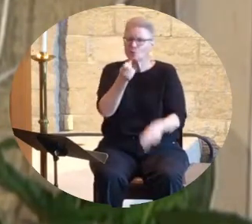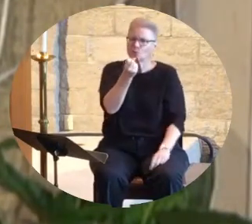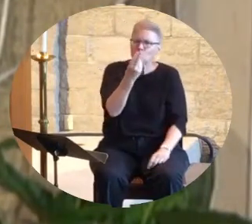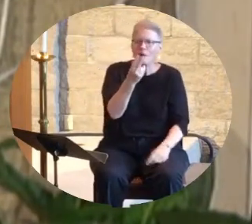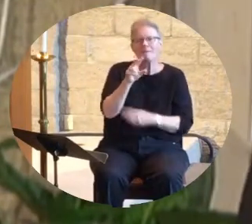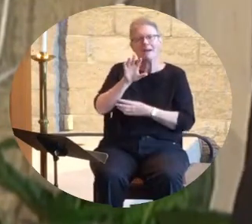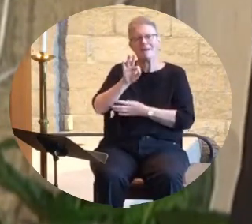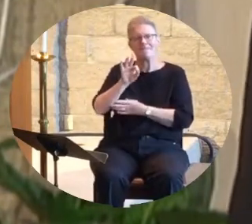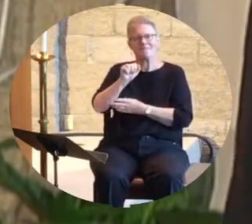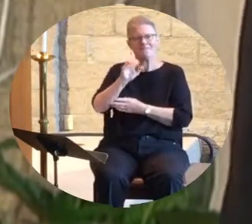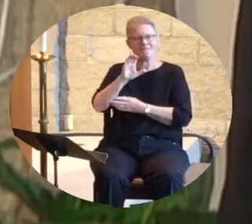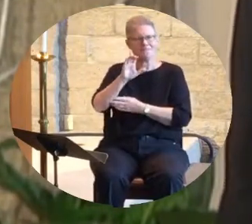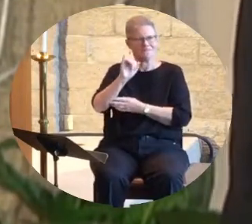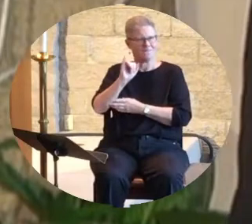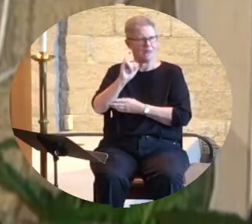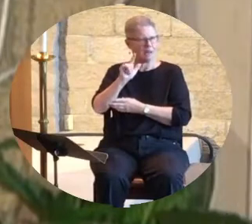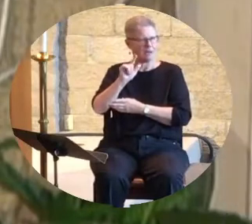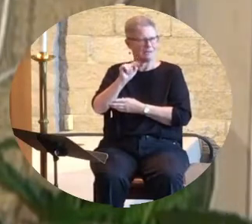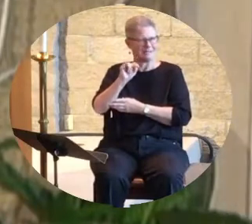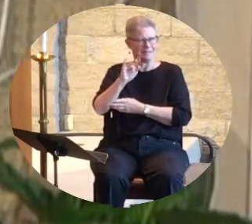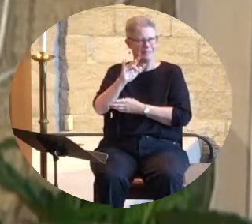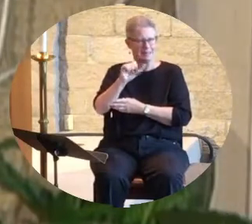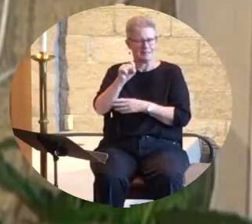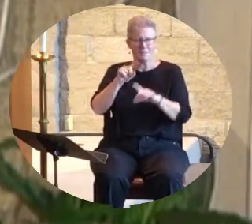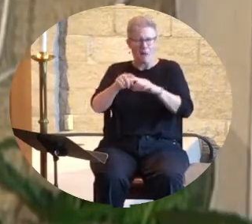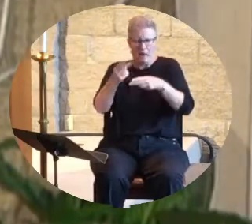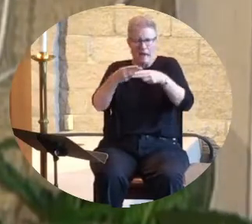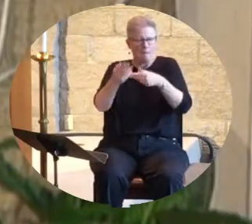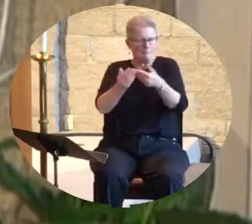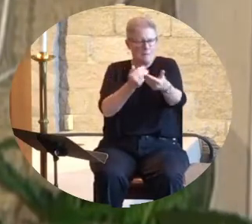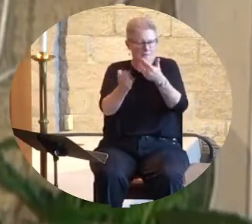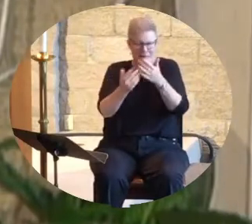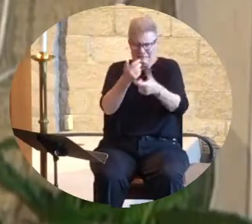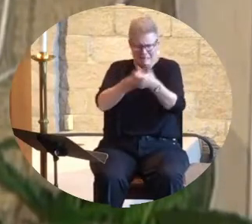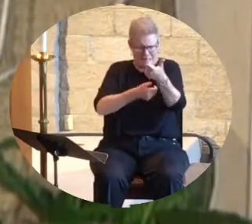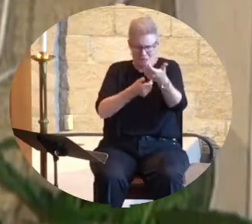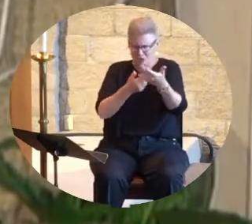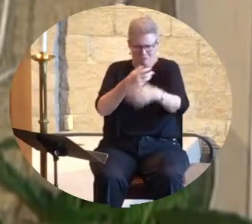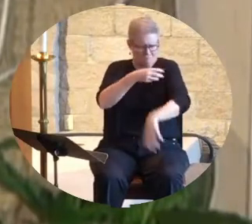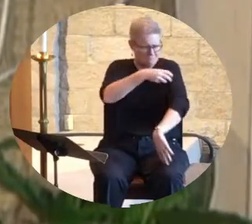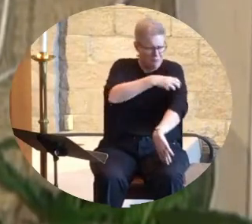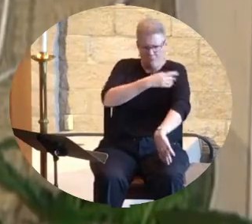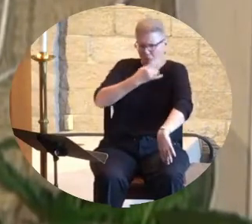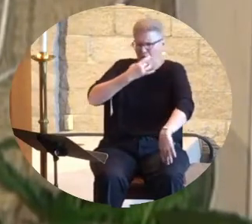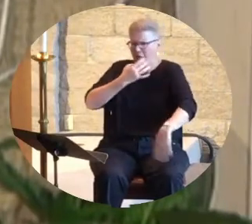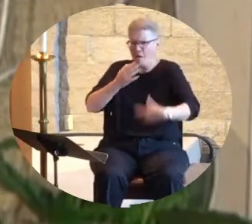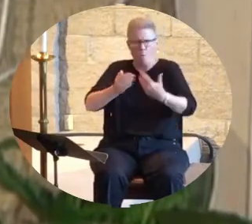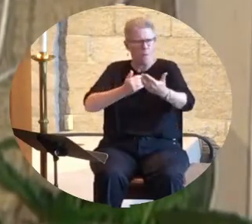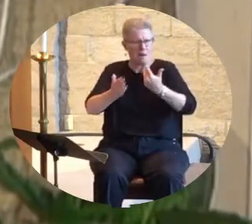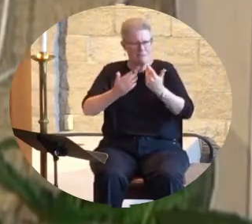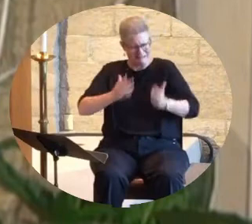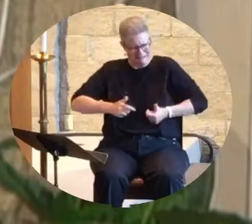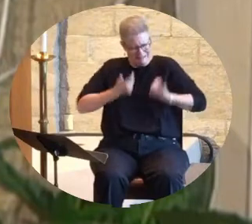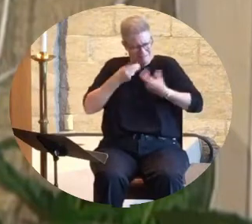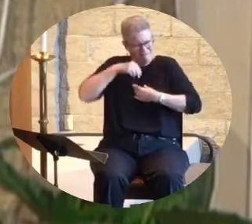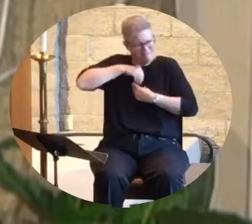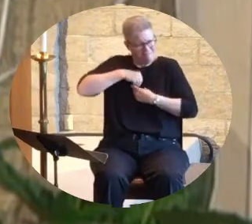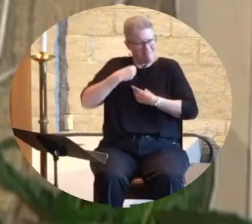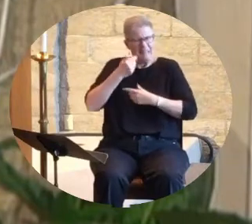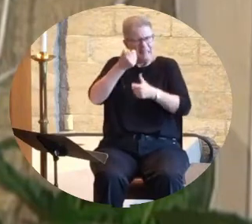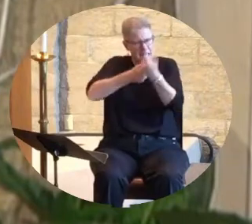faculties. But regardless of the name, each of these faculties, each of these powers, each of these lights, they live within us.